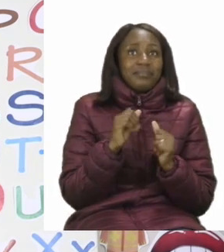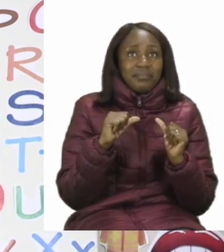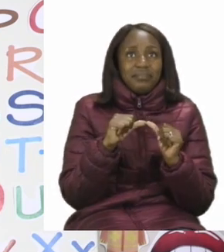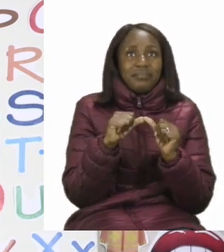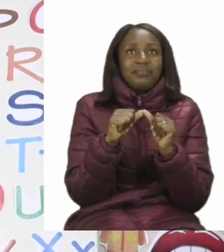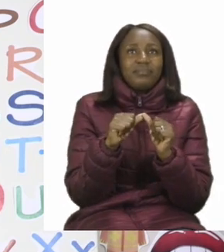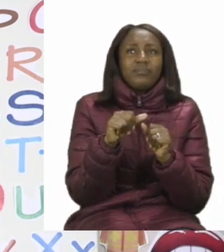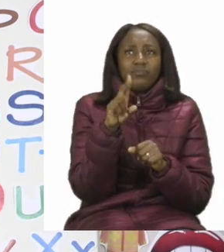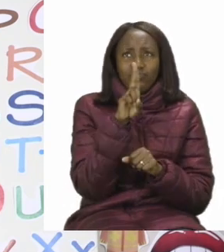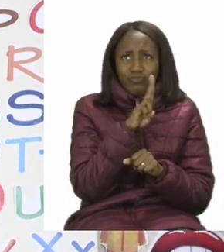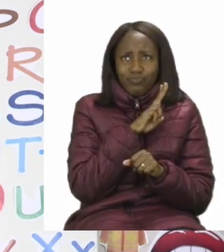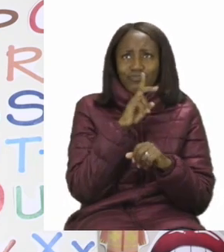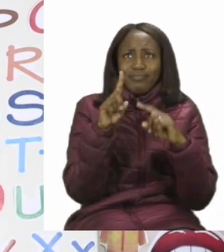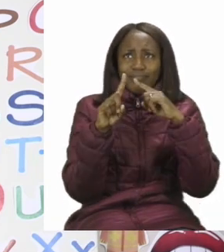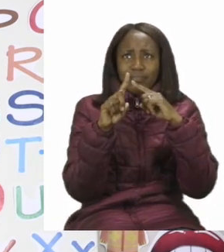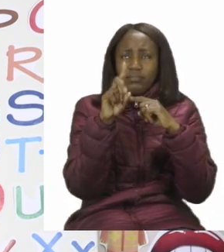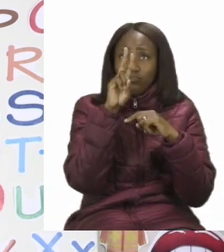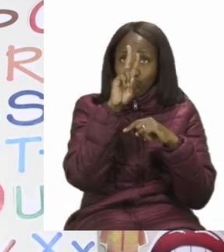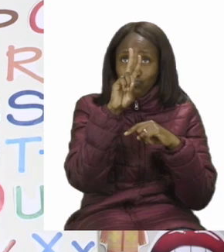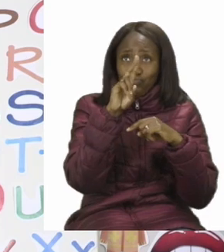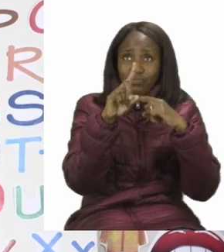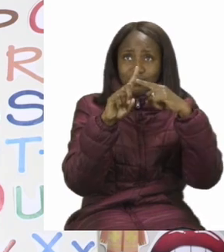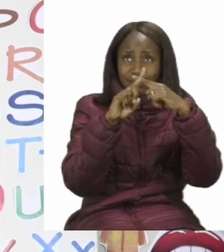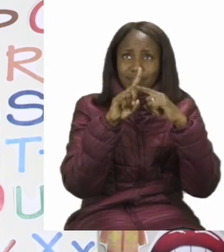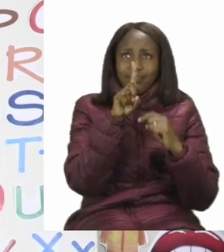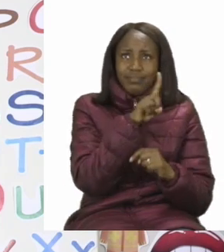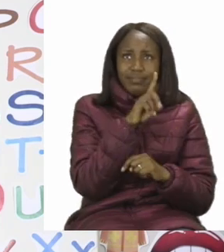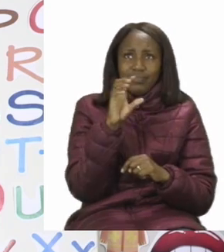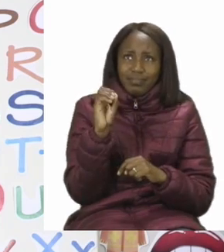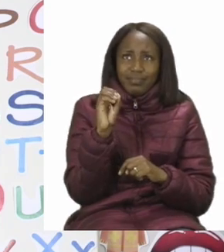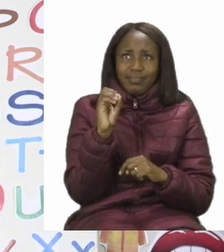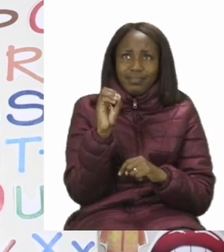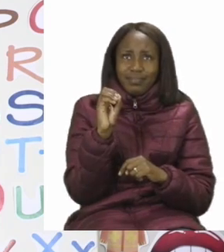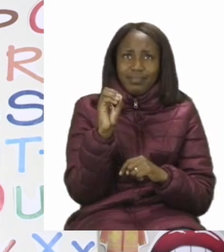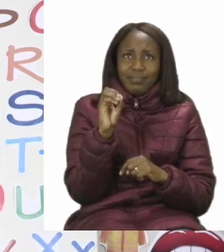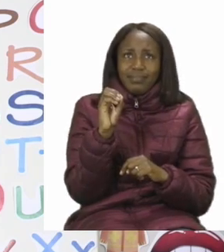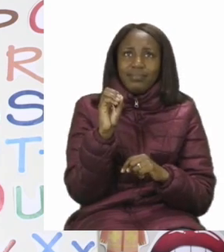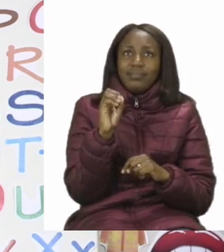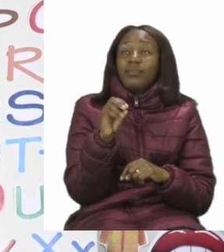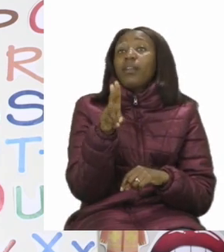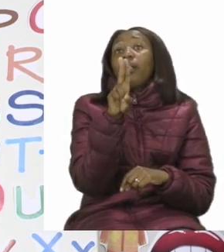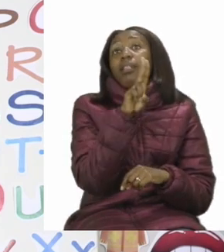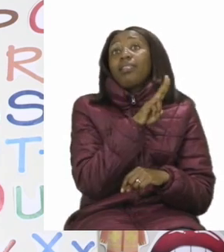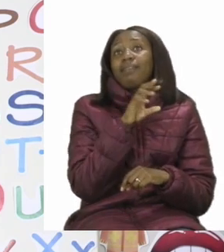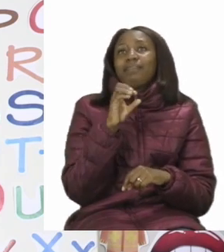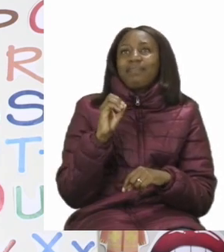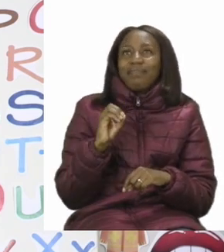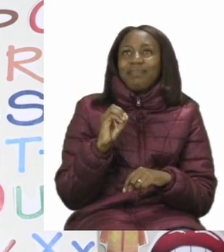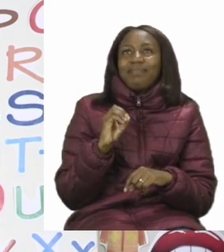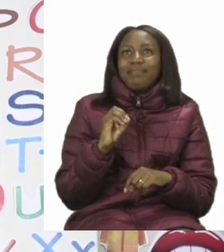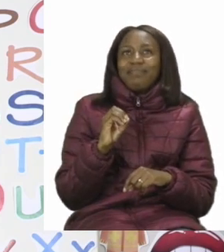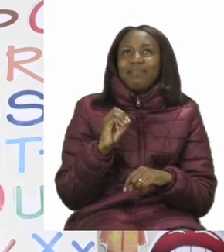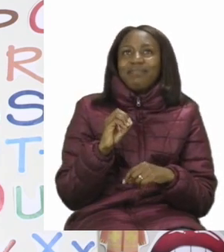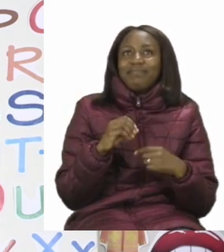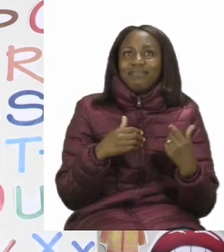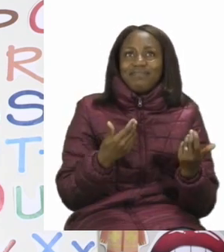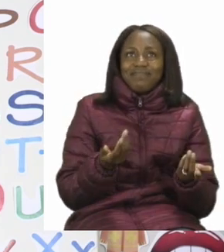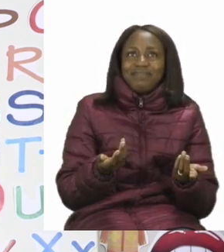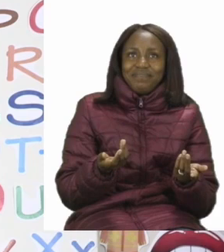says 2 times 10. 2 times 10 equals